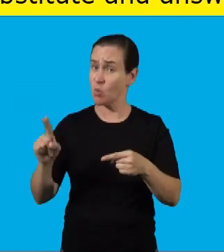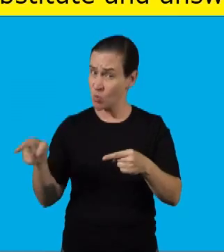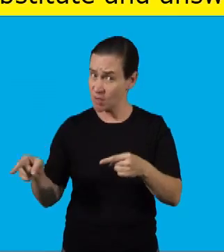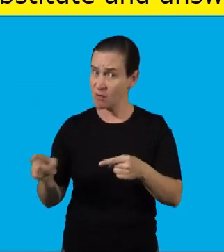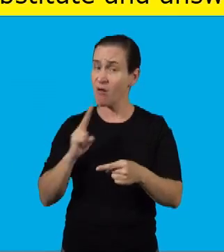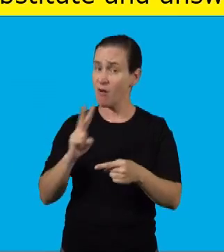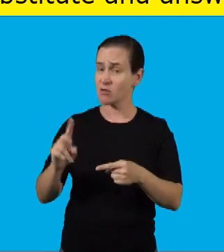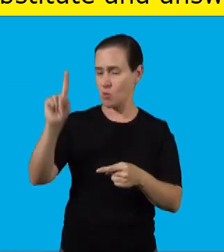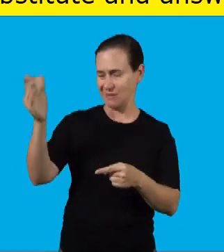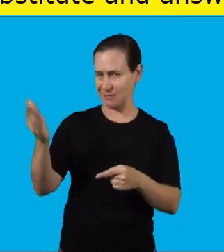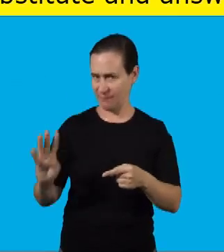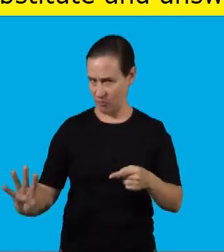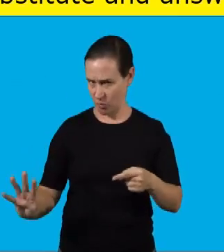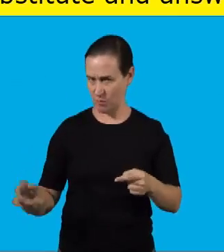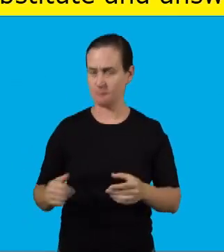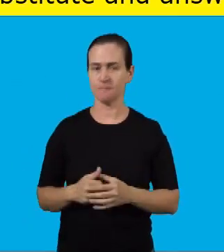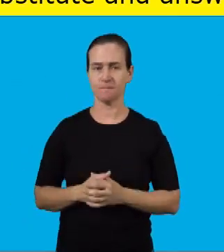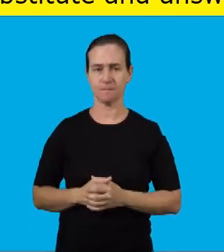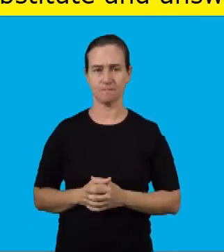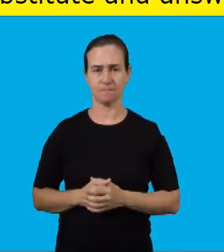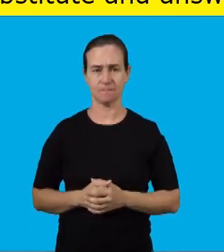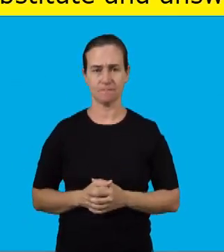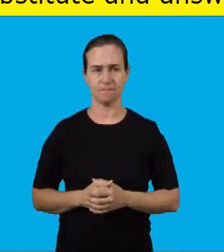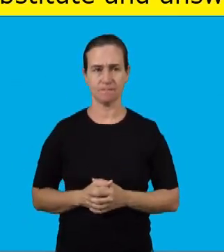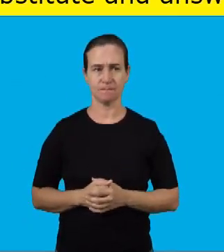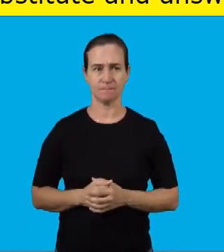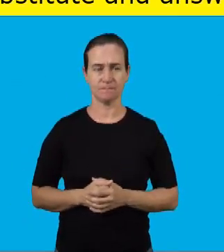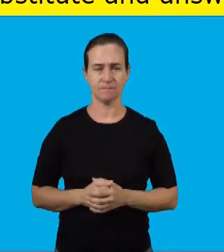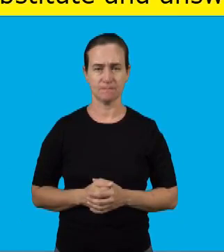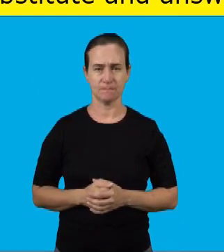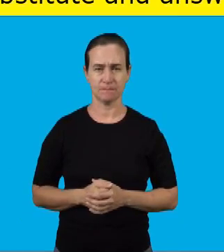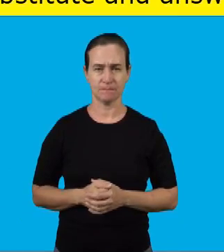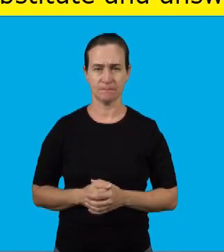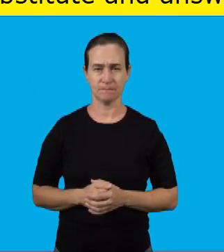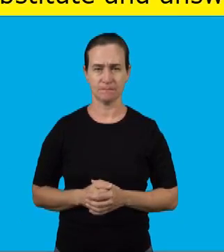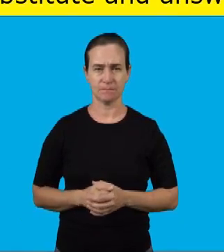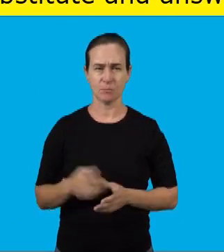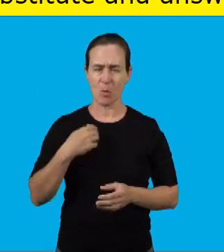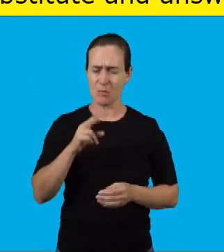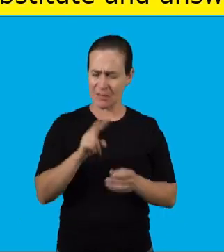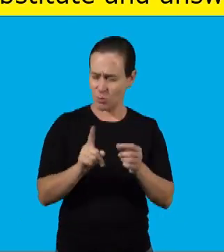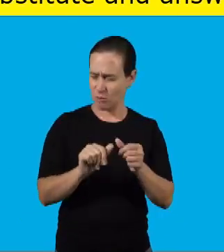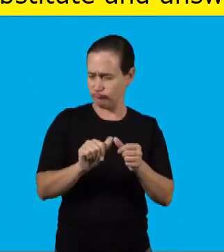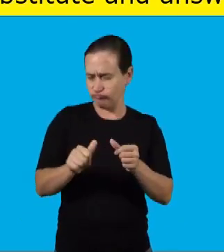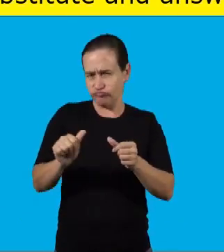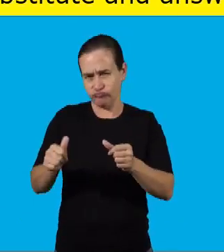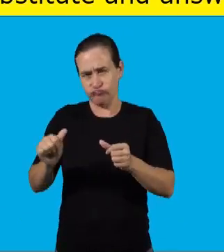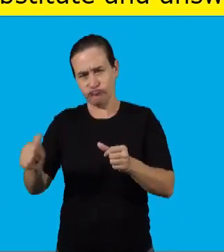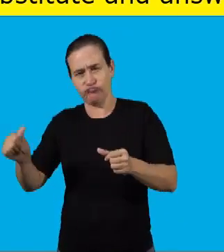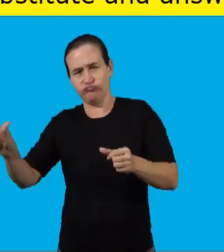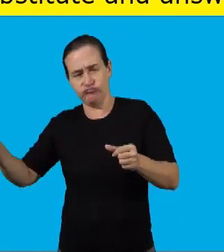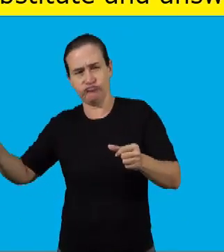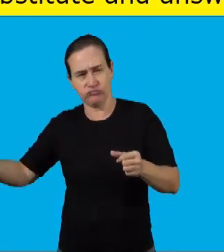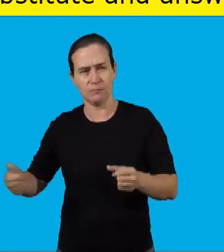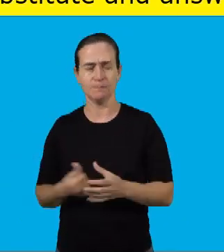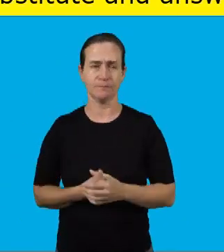answer will be 1 over 4. But when we are looking at the whole sequence as a whole, we know that